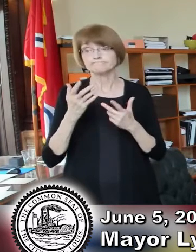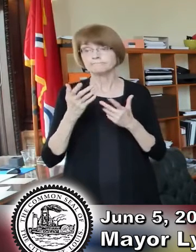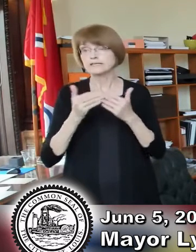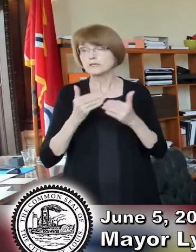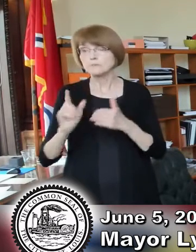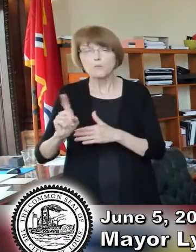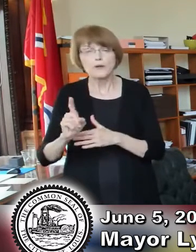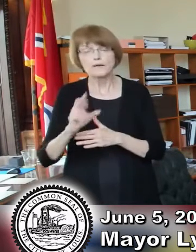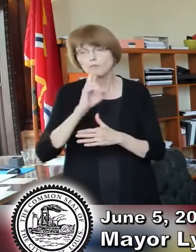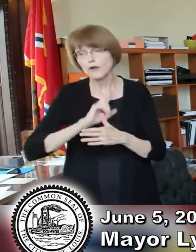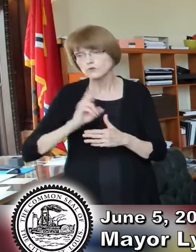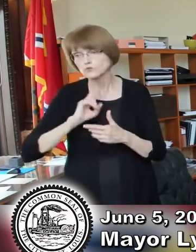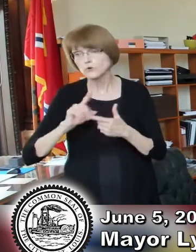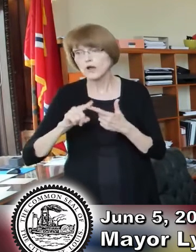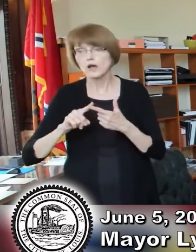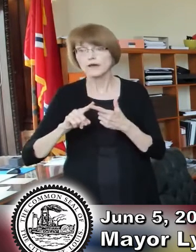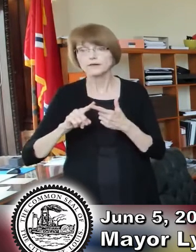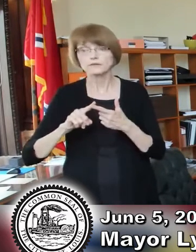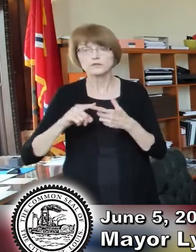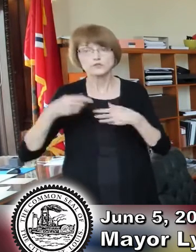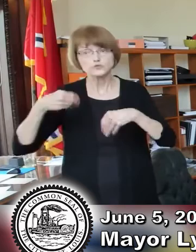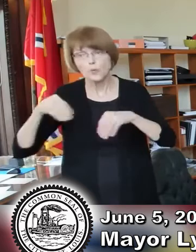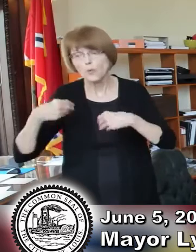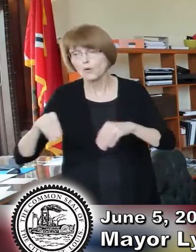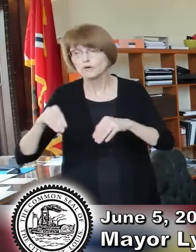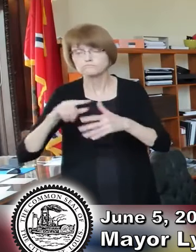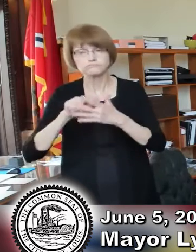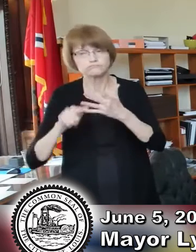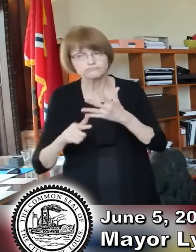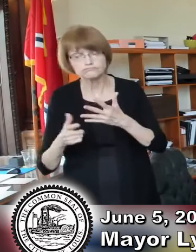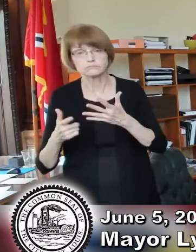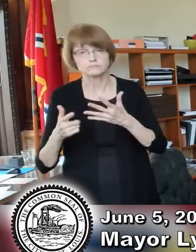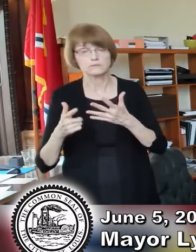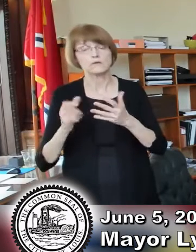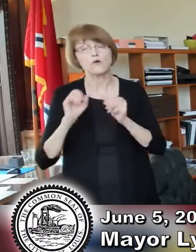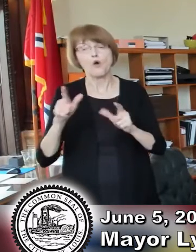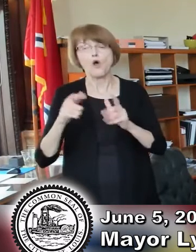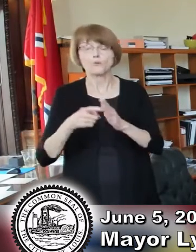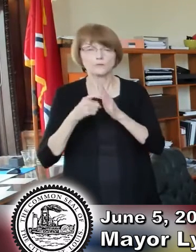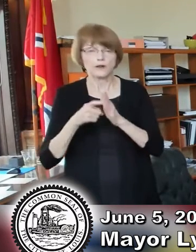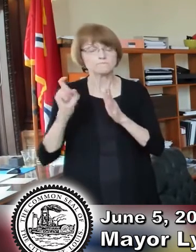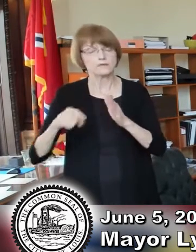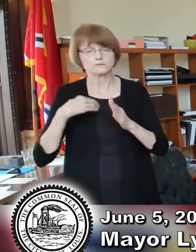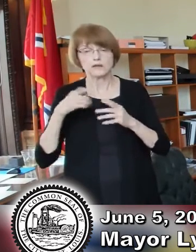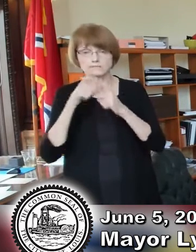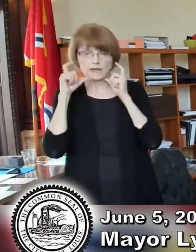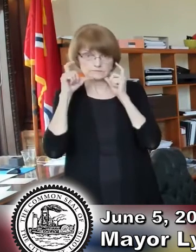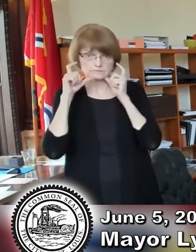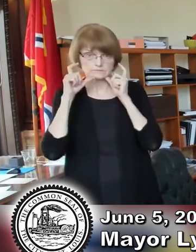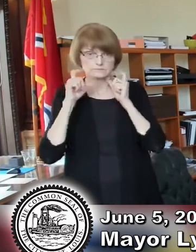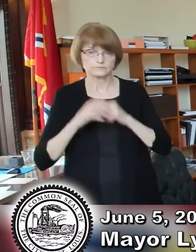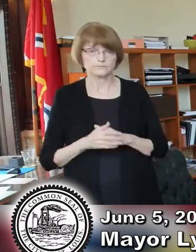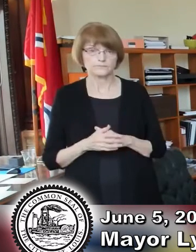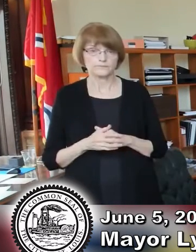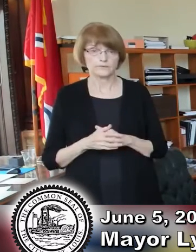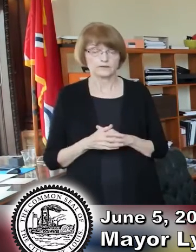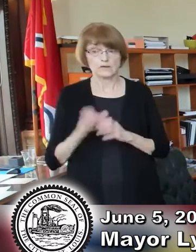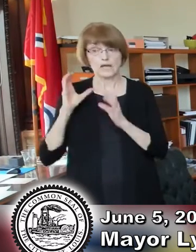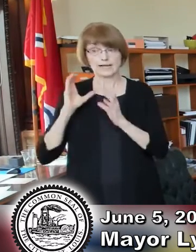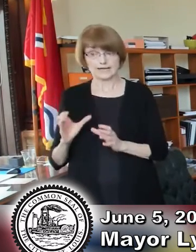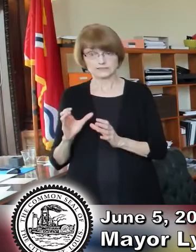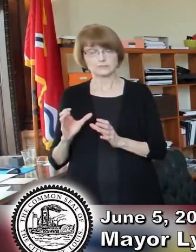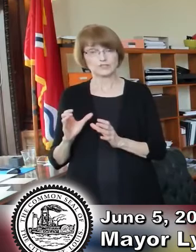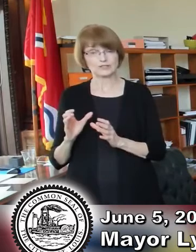a retail shop, all of those employees are required to wear masks. And customers